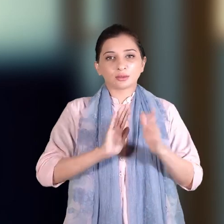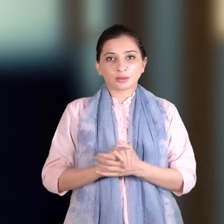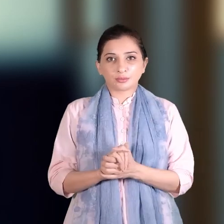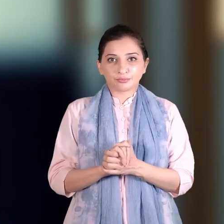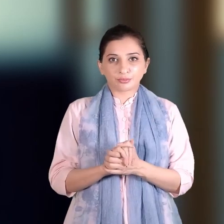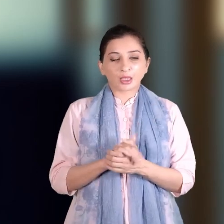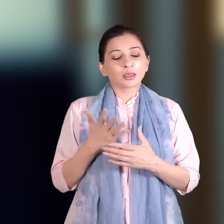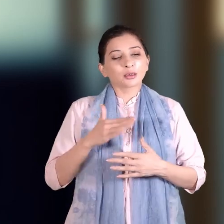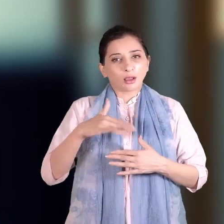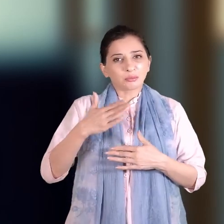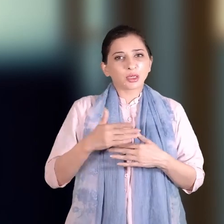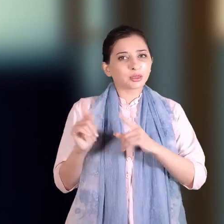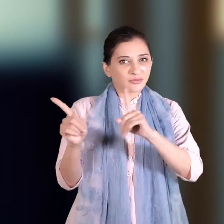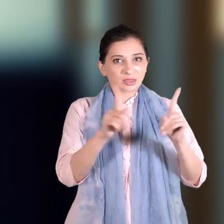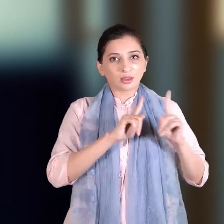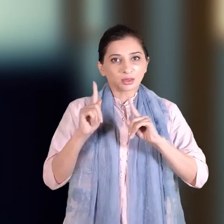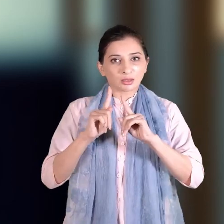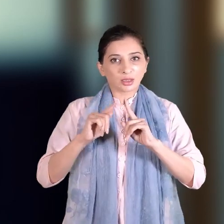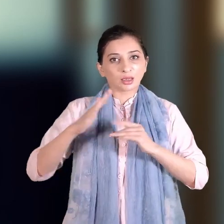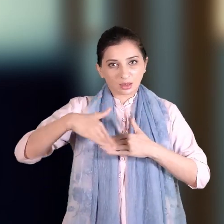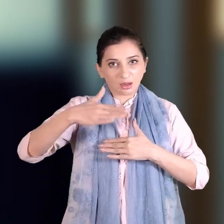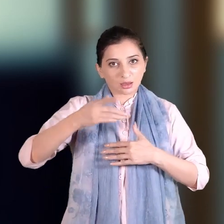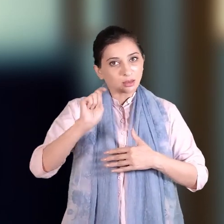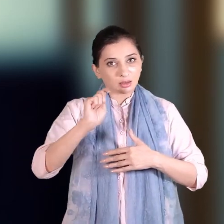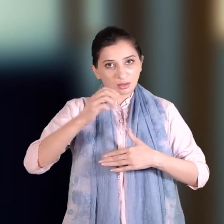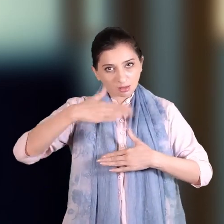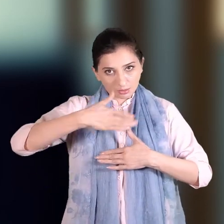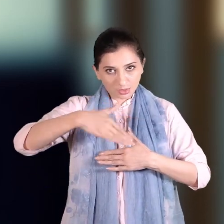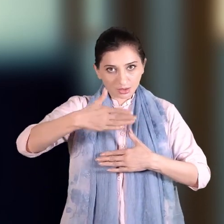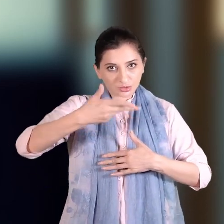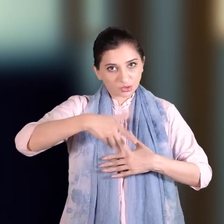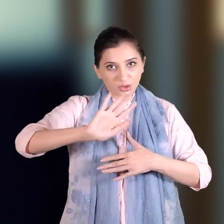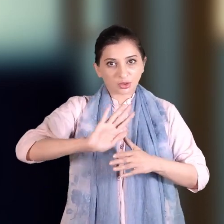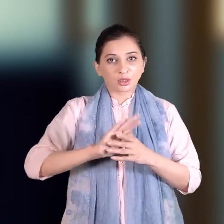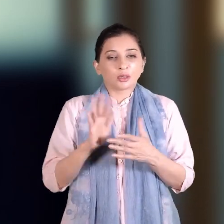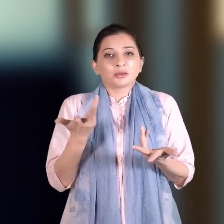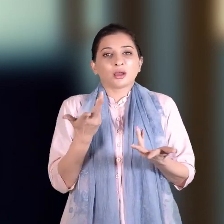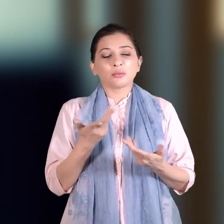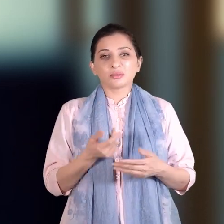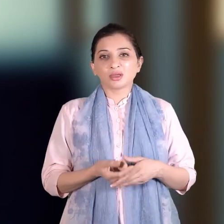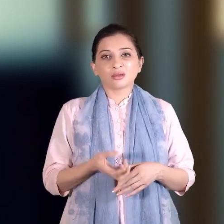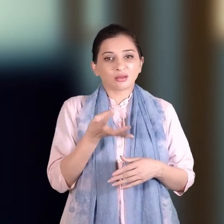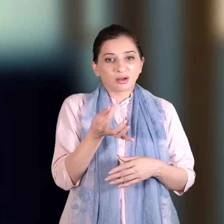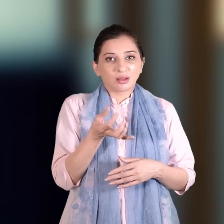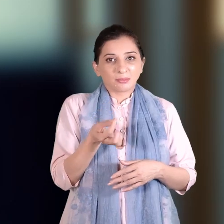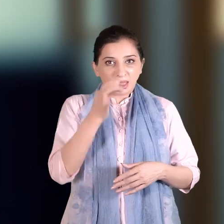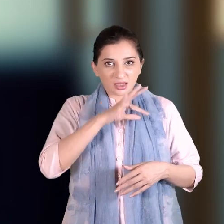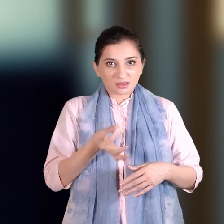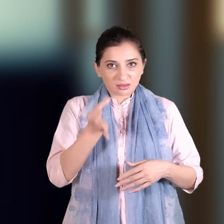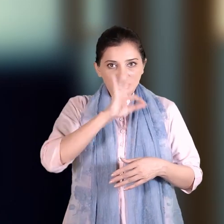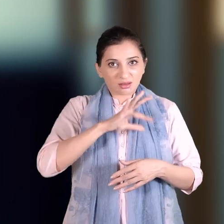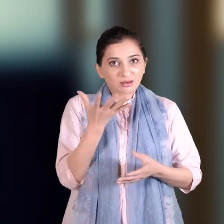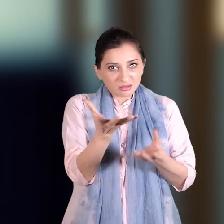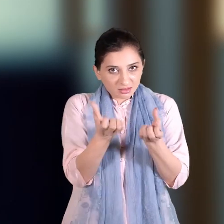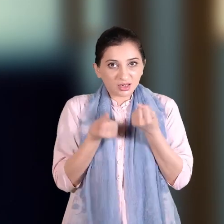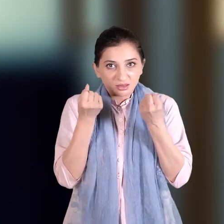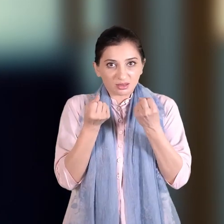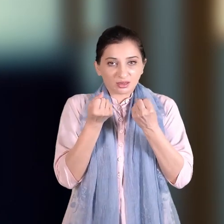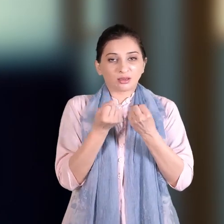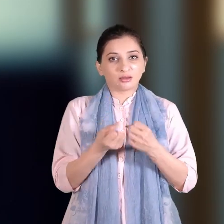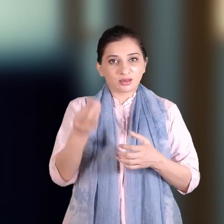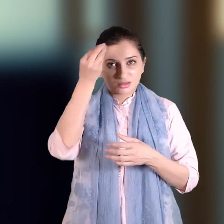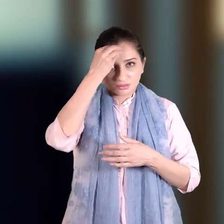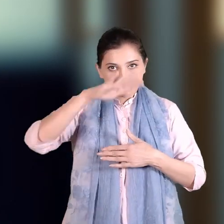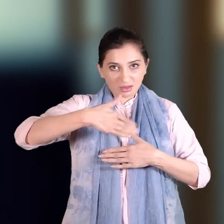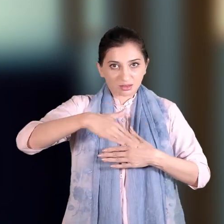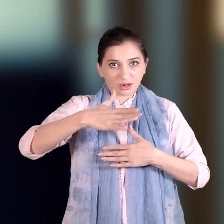who decide to pursue their careers, whether out of choice or out of financial obligations and responsibilities,